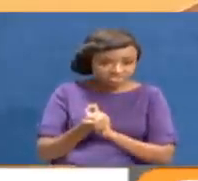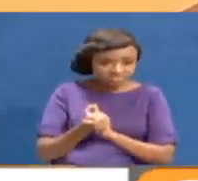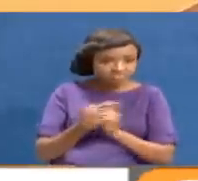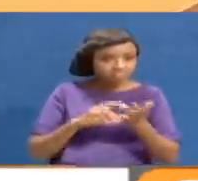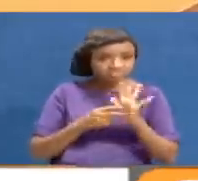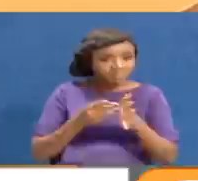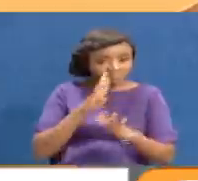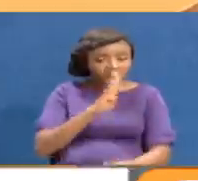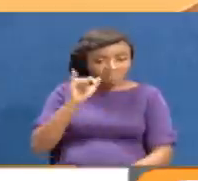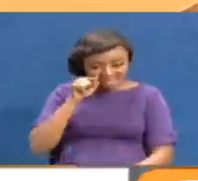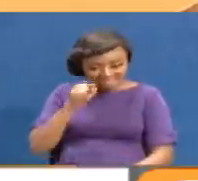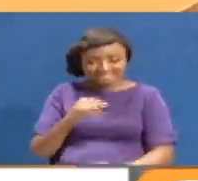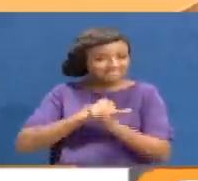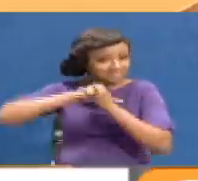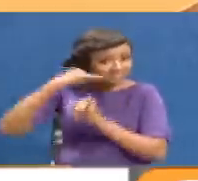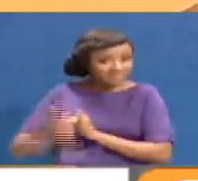This is it?